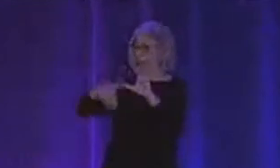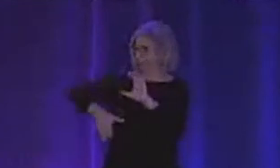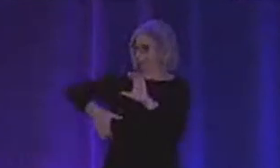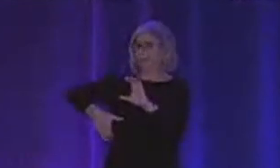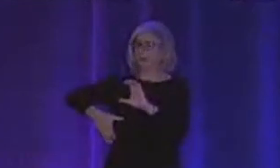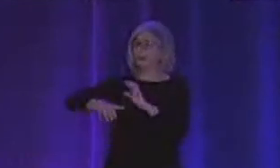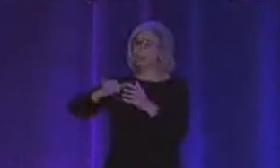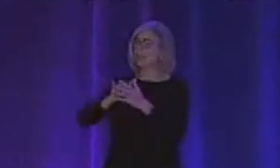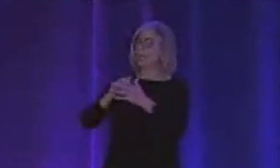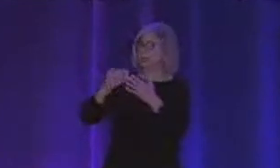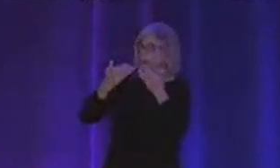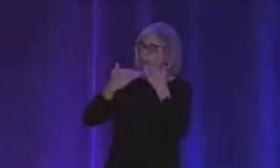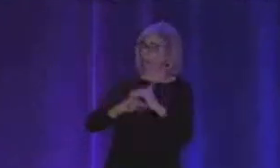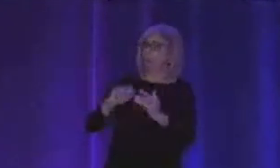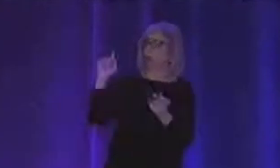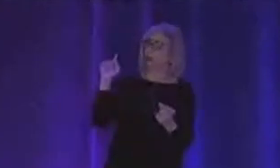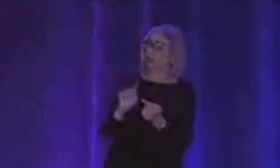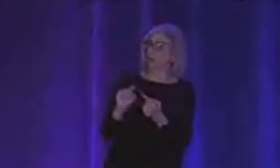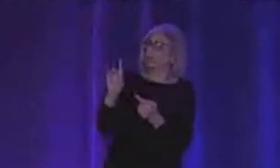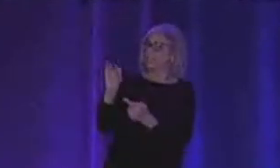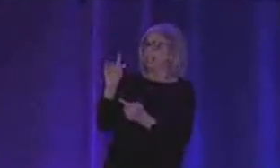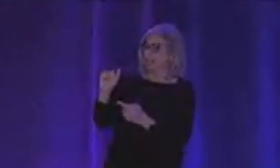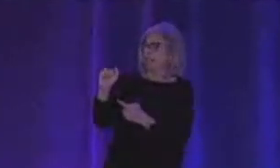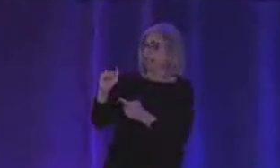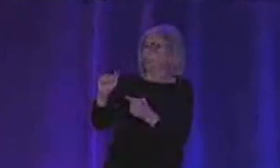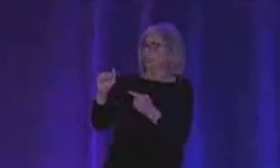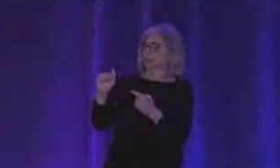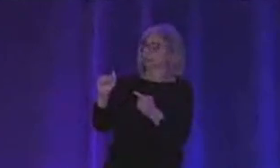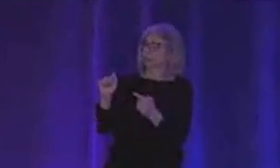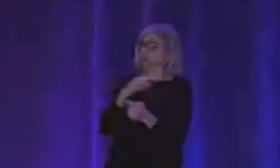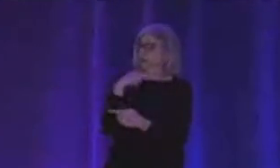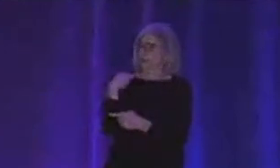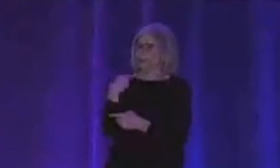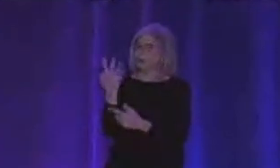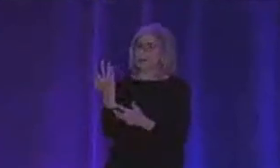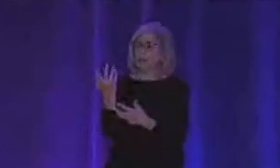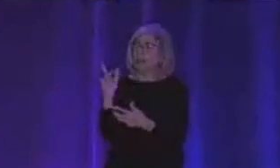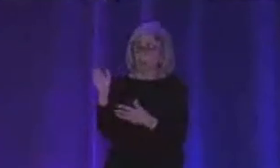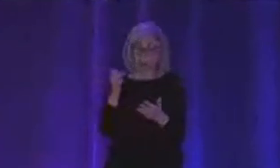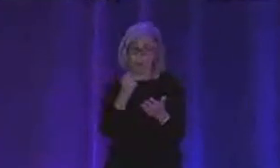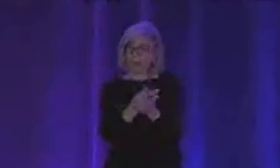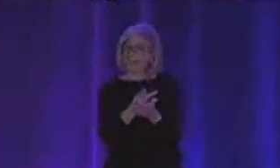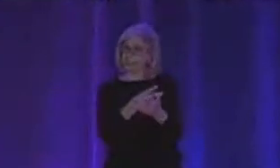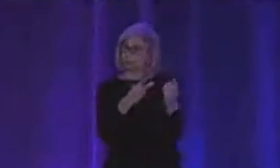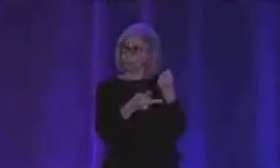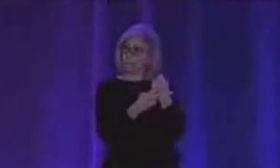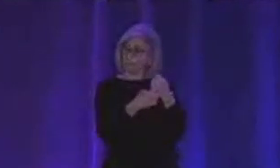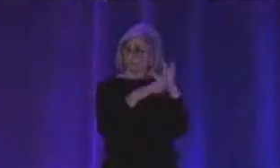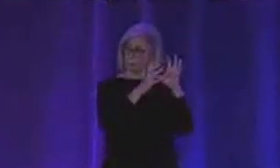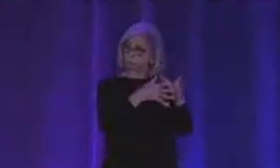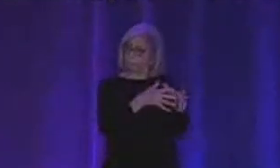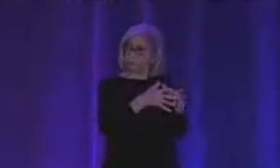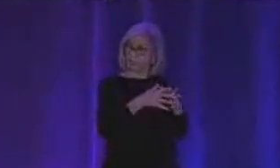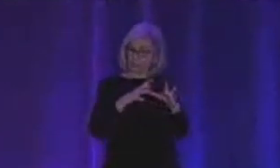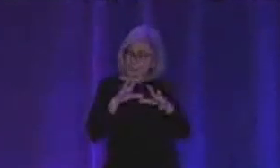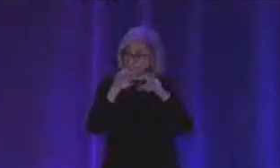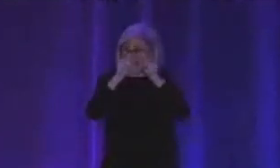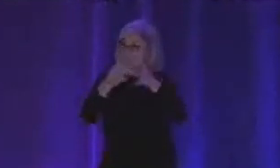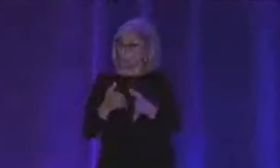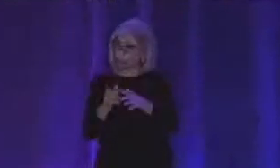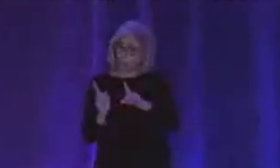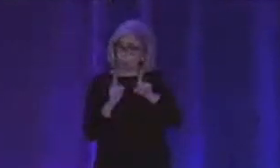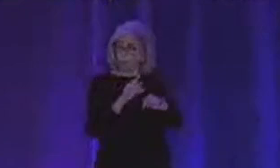reduces data breaches. Because the credentials are kept on the authenticator, there's no reason for an attacker to go